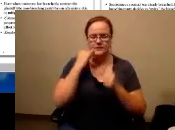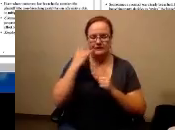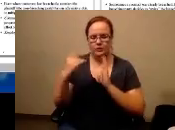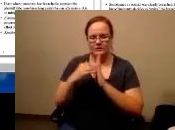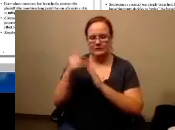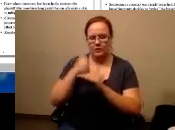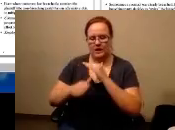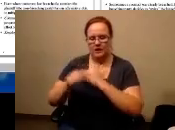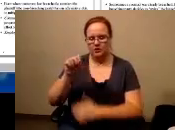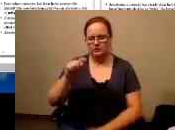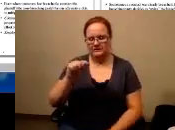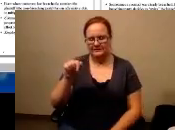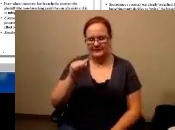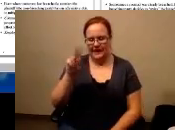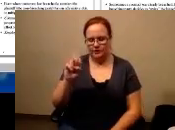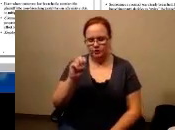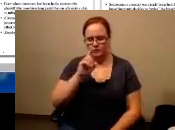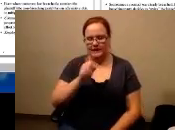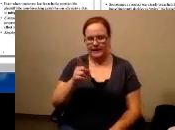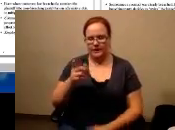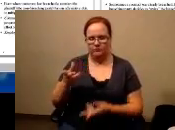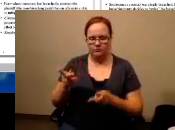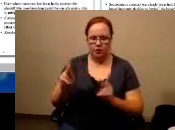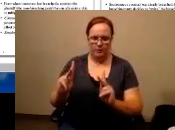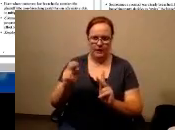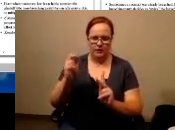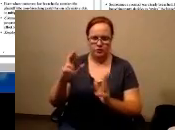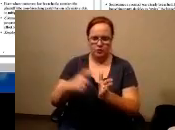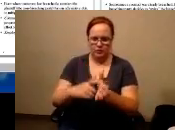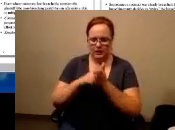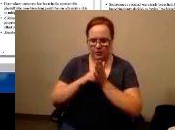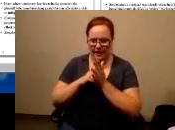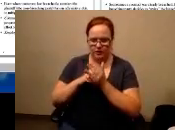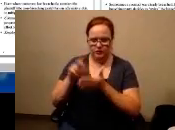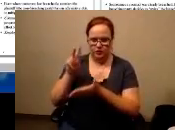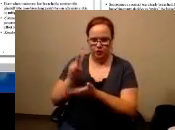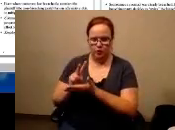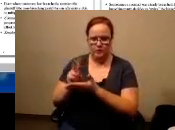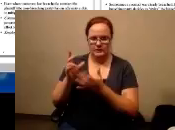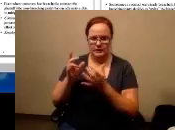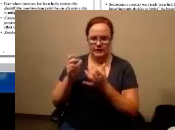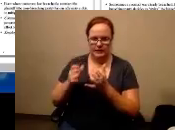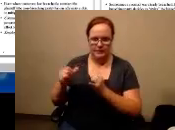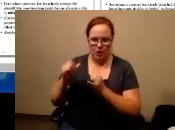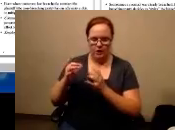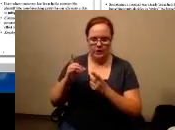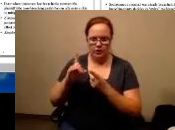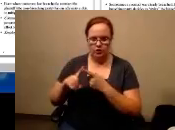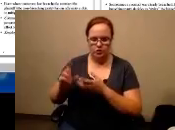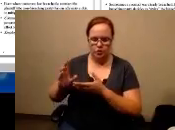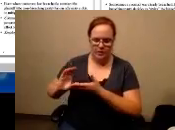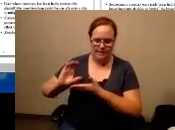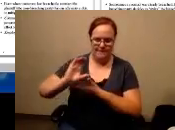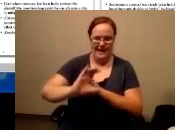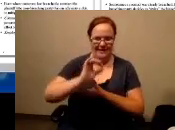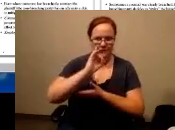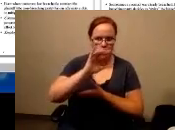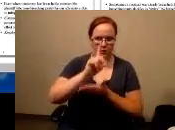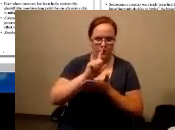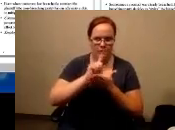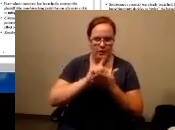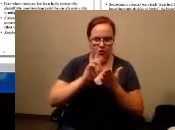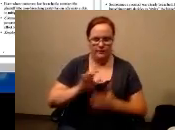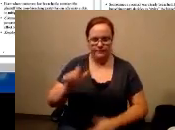under a statute which permits or requires the losing party to reimburse you for your attorney fees. The